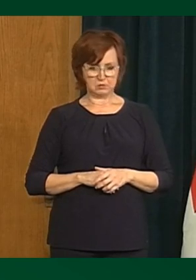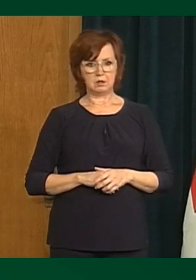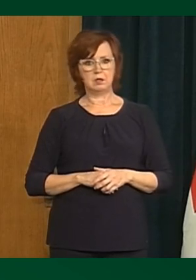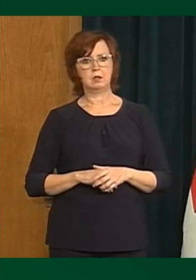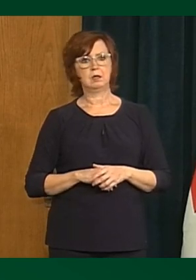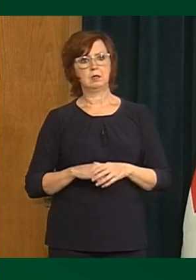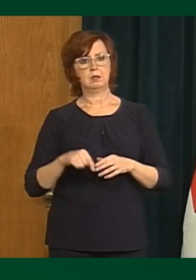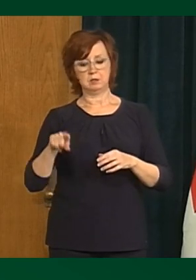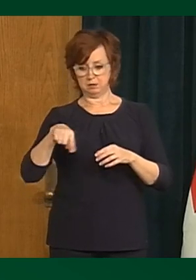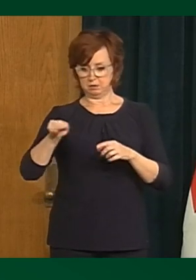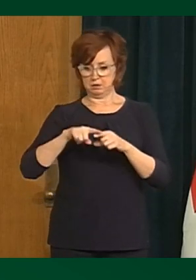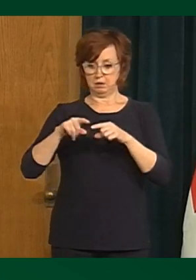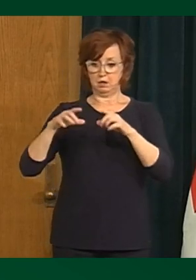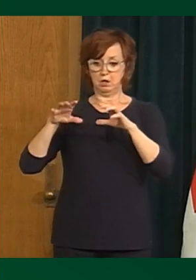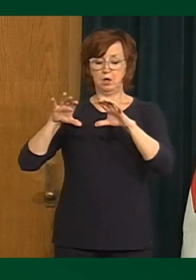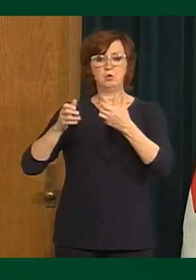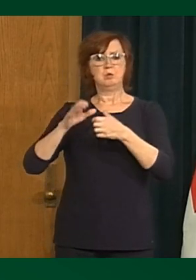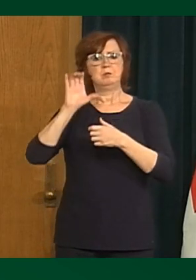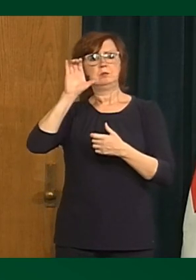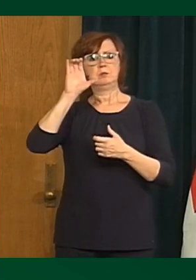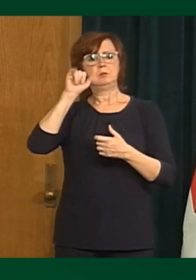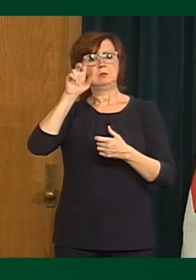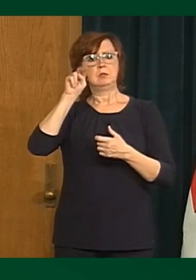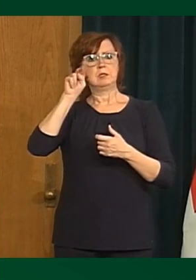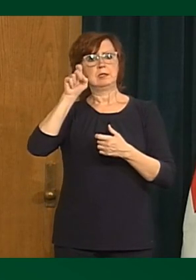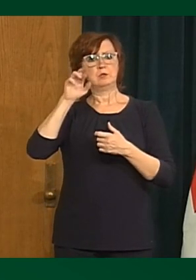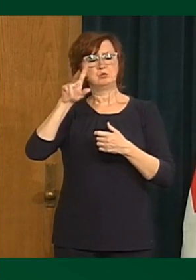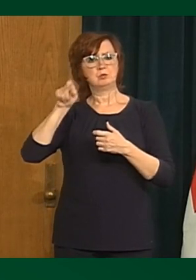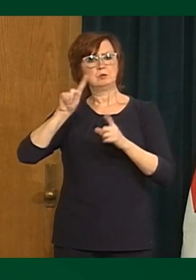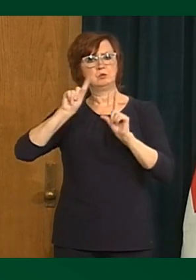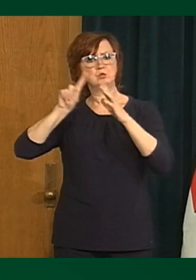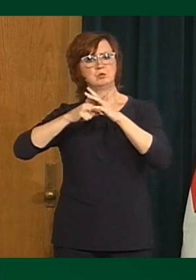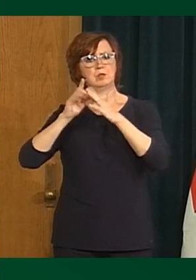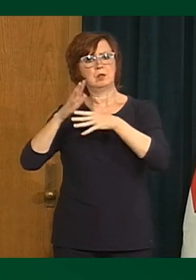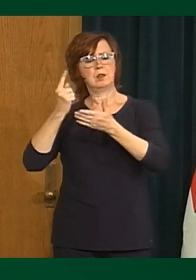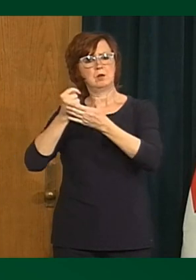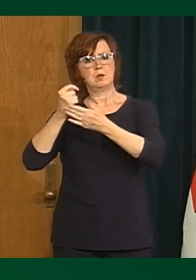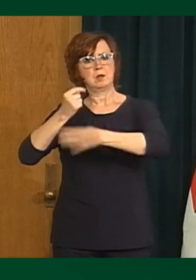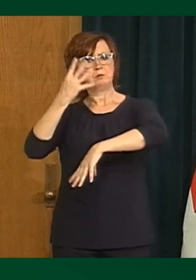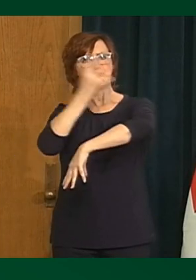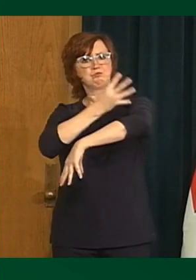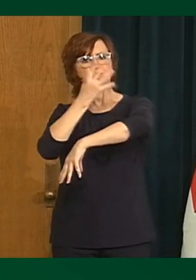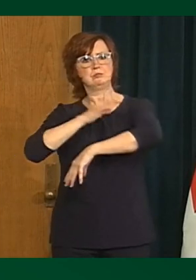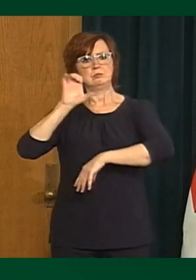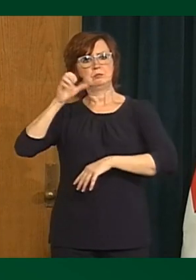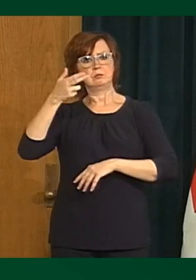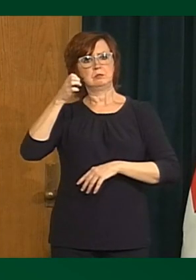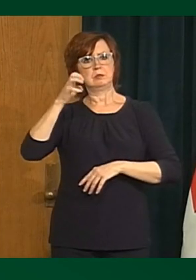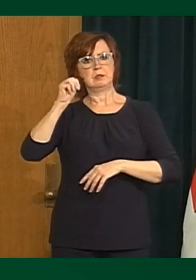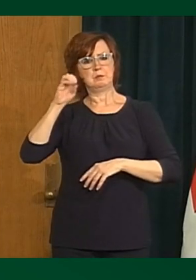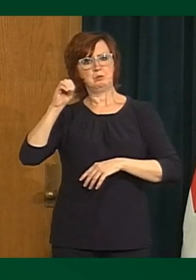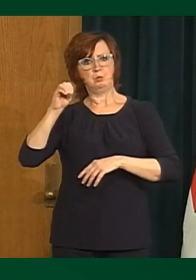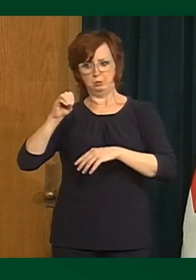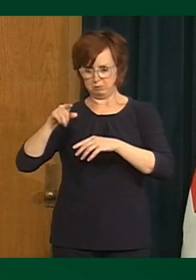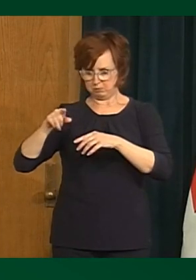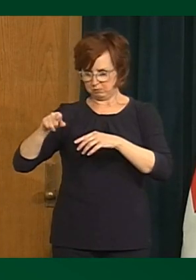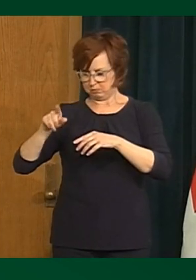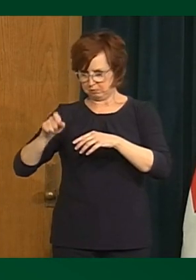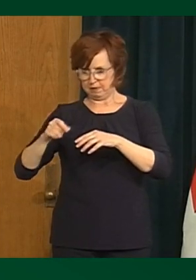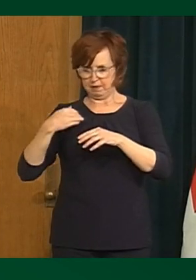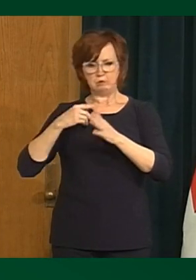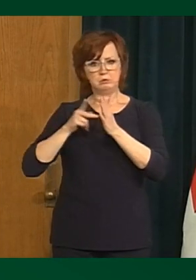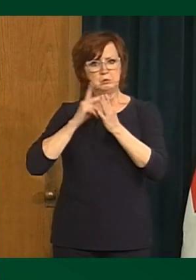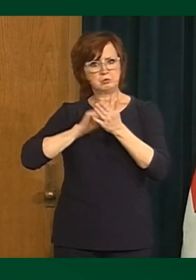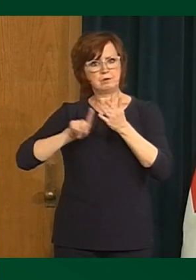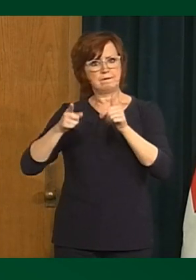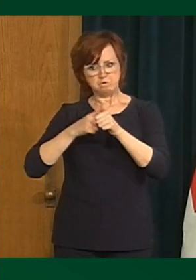chemotherapy, for example. But certainly, I checked the self-assessment algorithm just yesterday. I think that includes a broader symptom